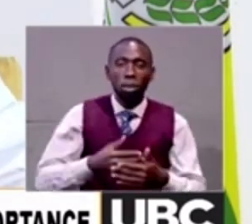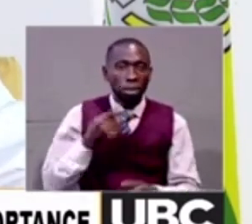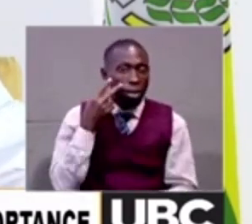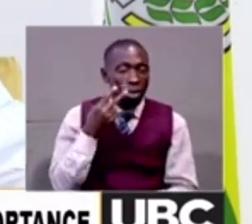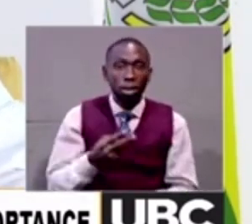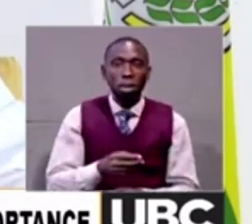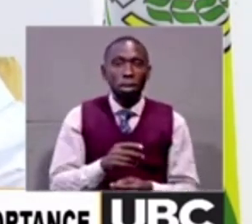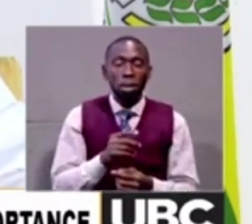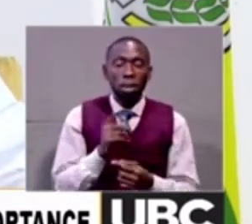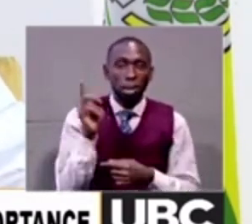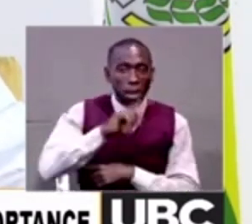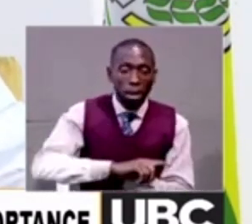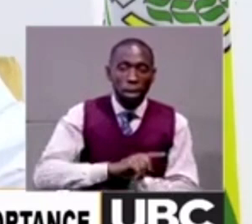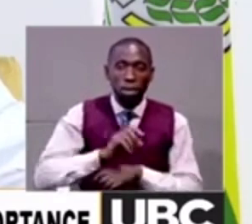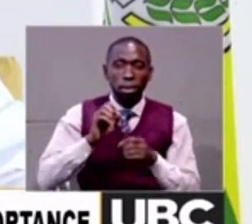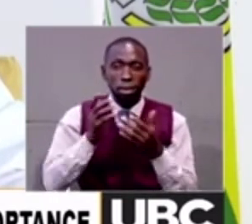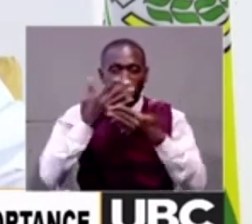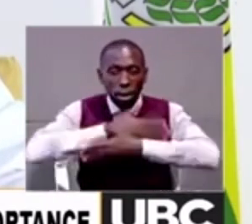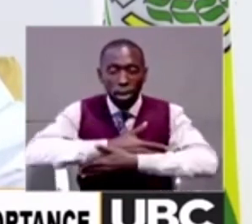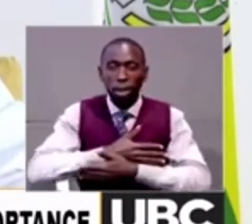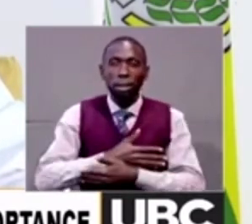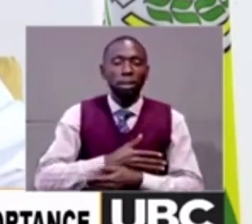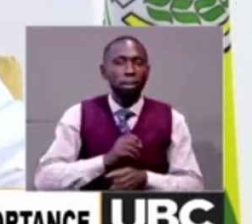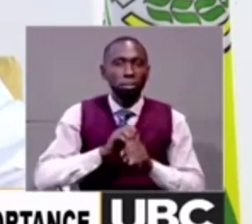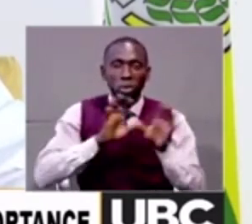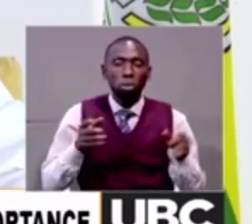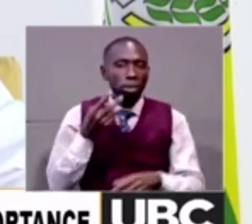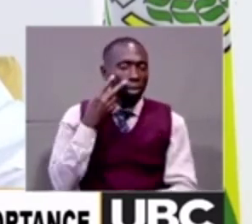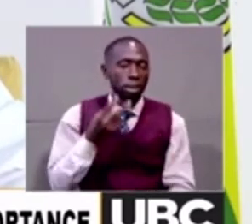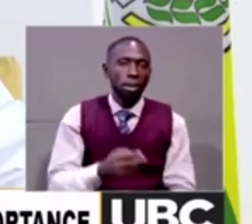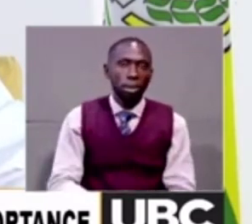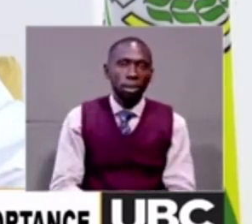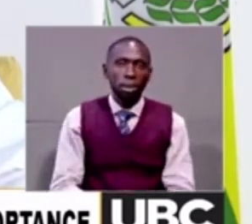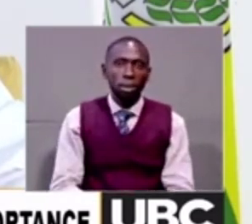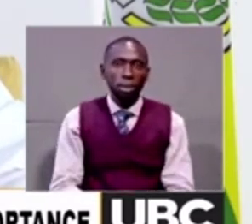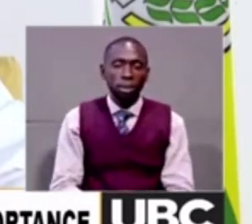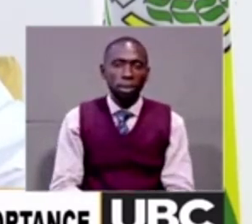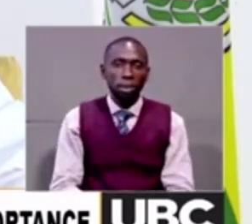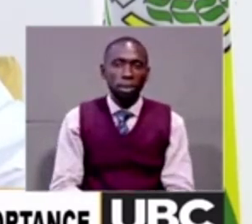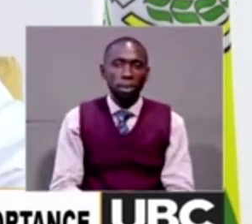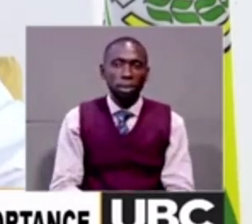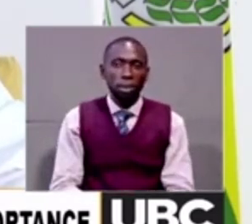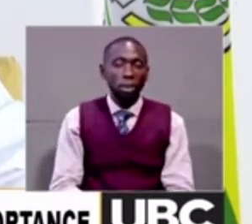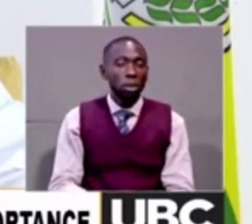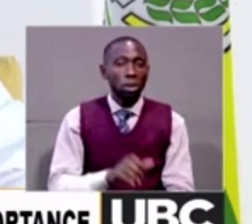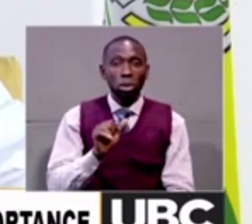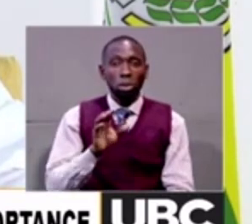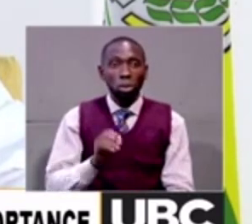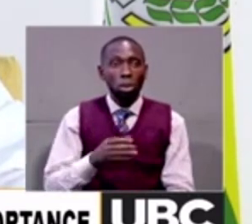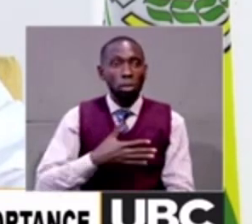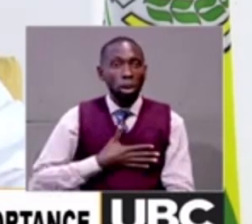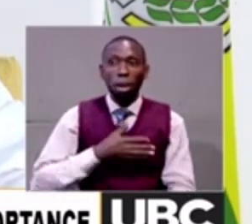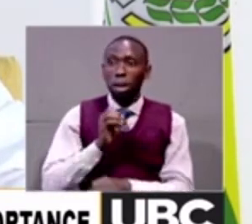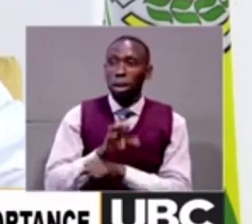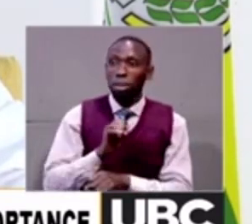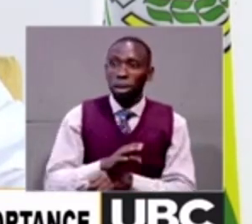to the nation, President Yoweri Kaguta Museveni warned those intending to sabotage the country's security to surrender or die. My advice